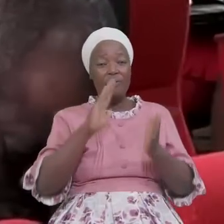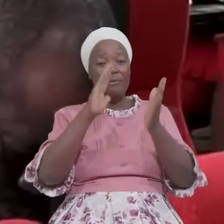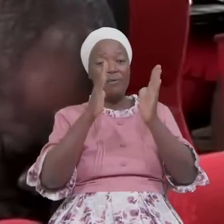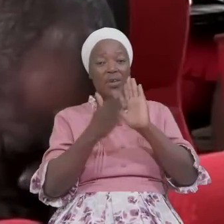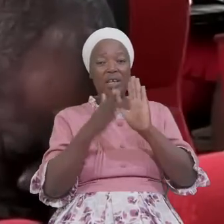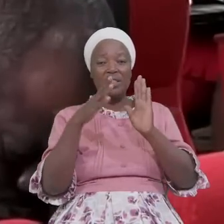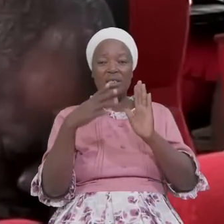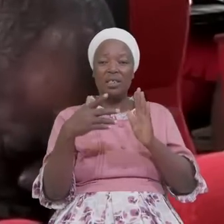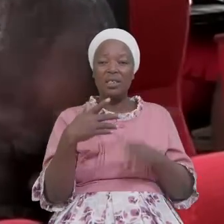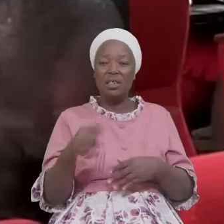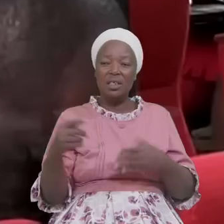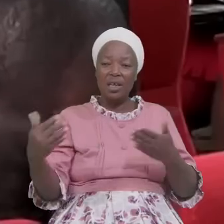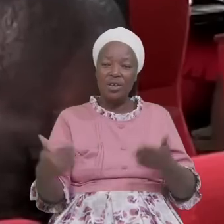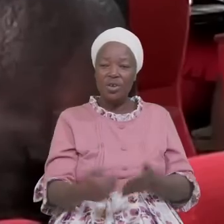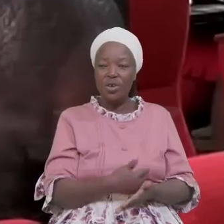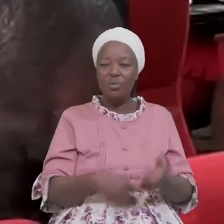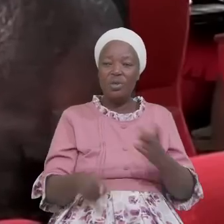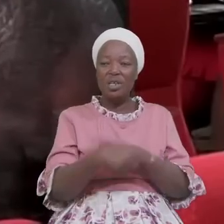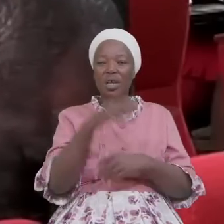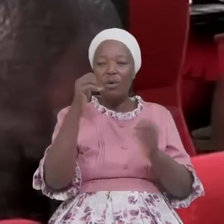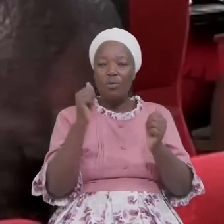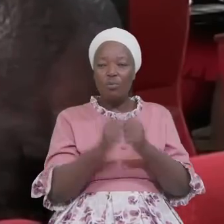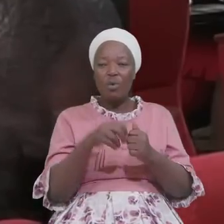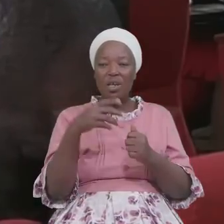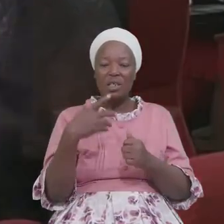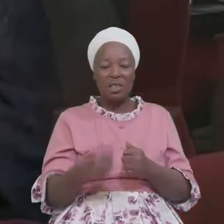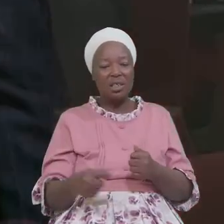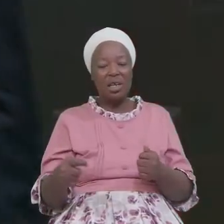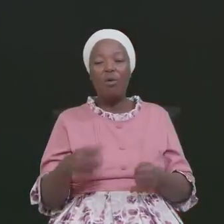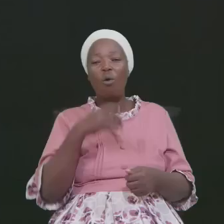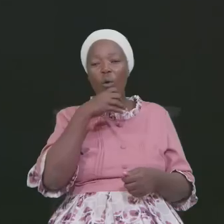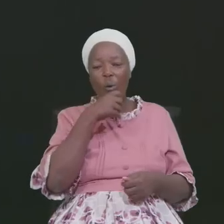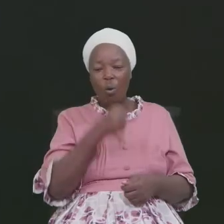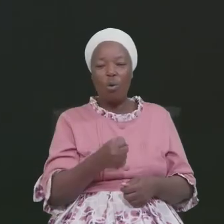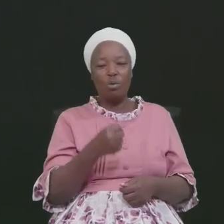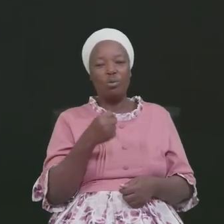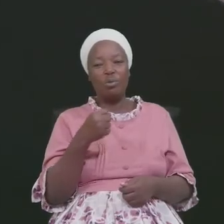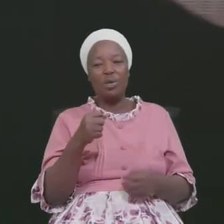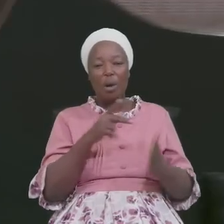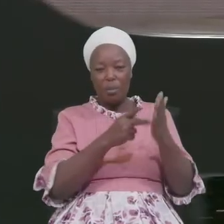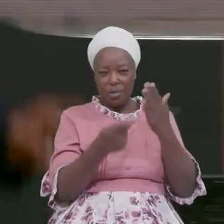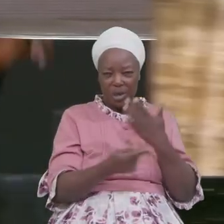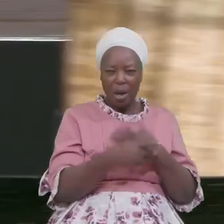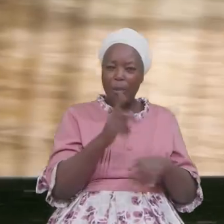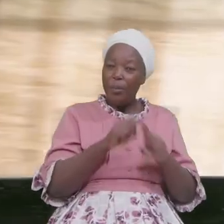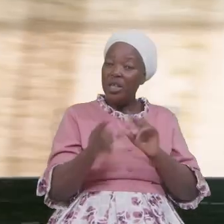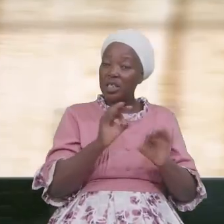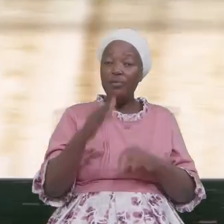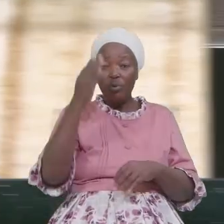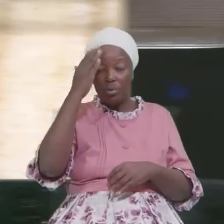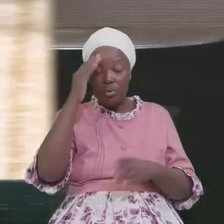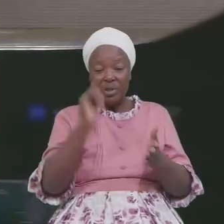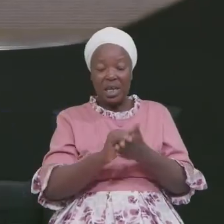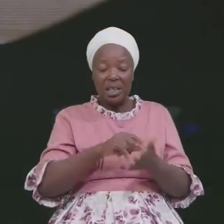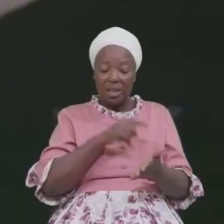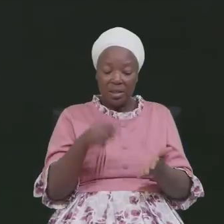new day with the old perspective. But if you know that this is a new